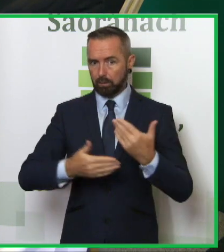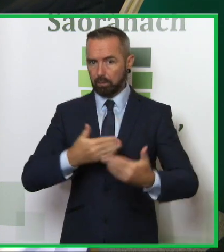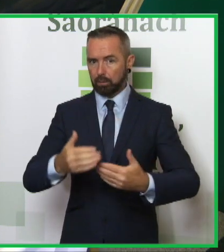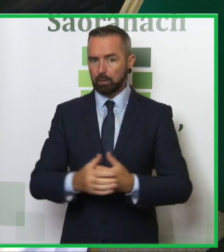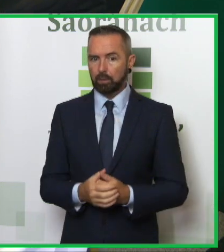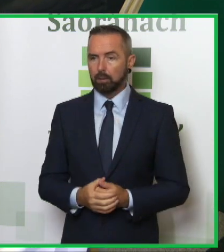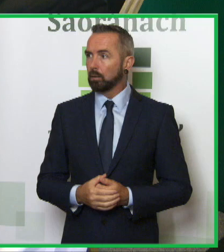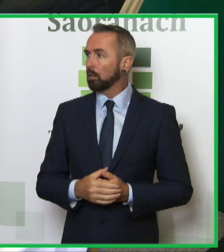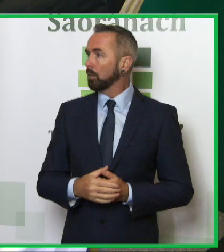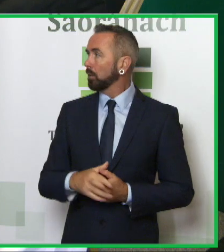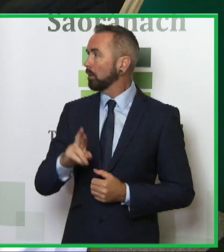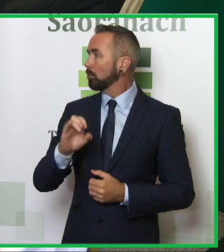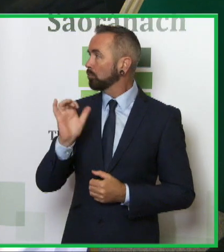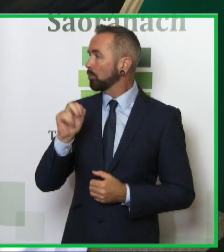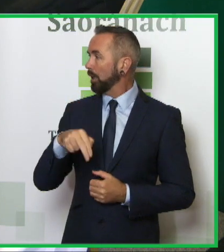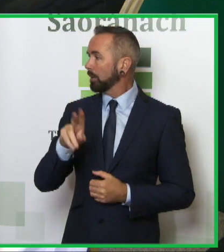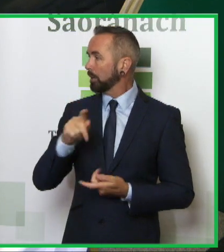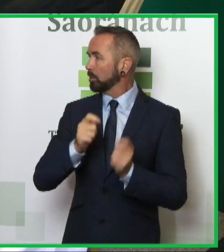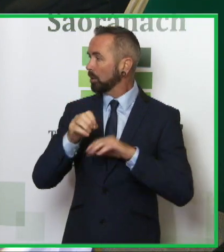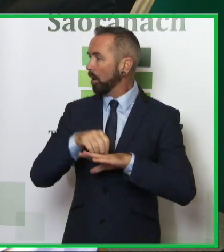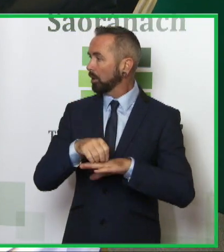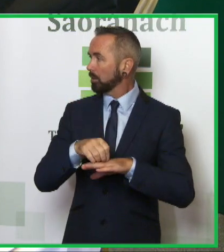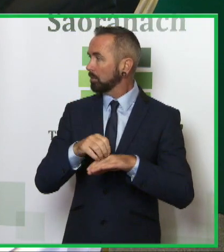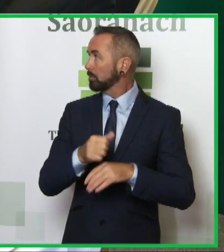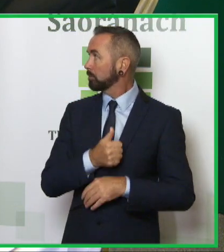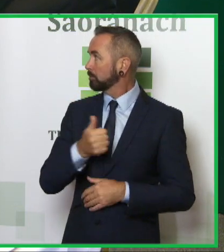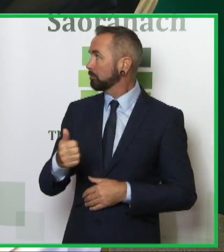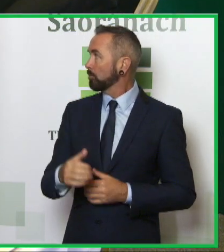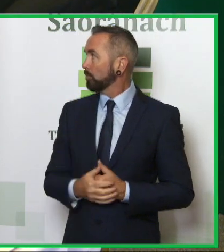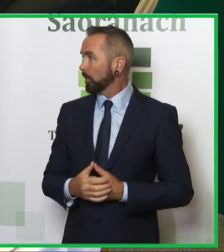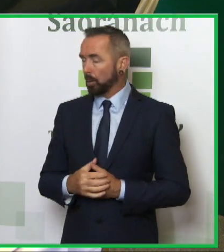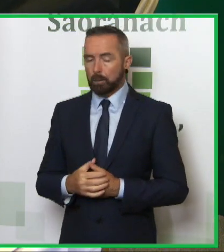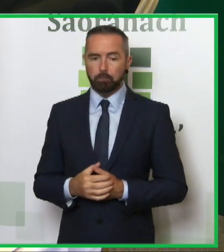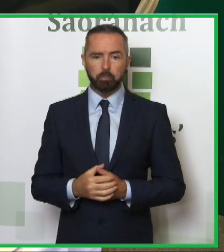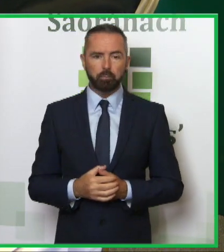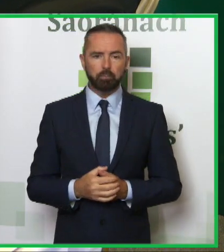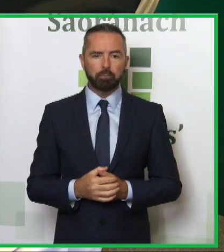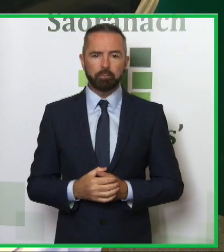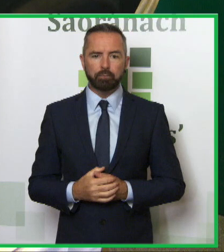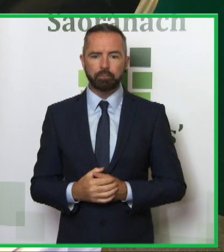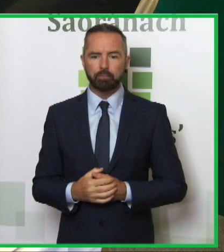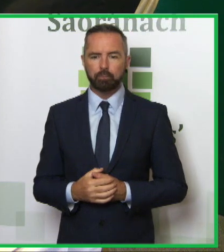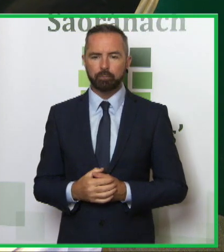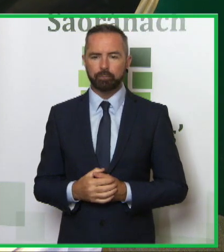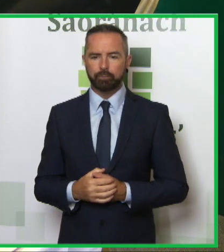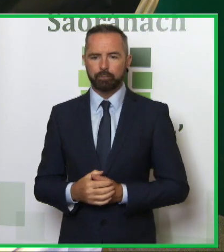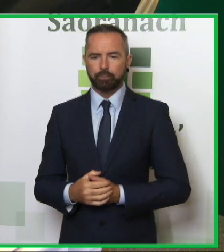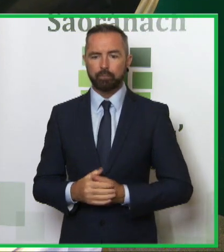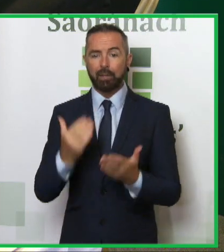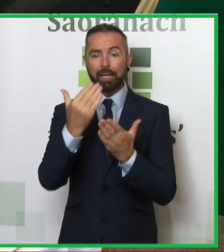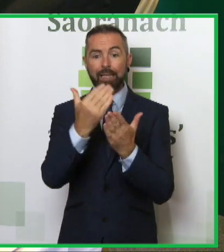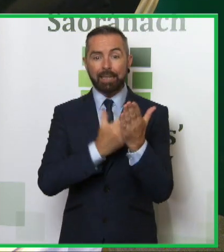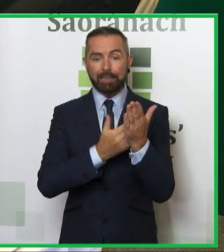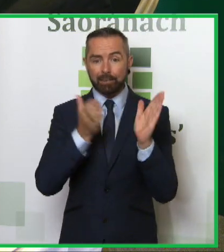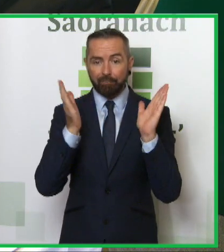Ryan, would you mind putting up my monitor? So this is the list that we had originally devised. It may be incomplete, it may not be the way people